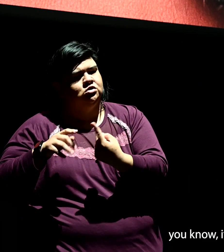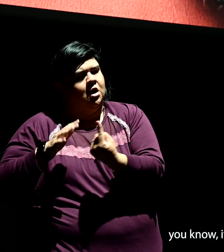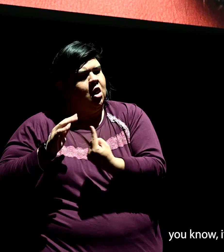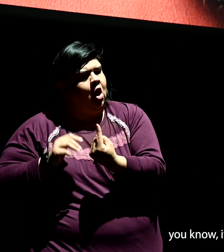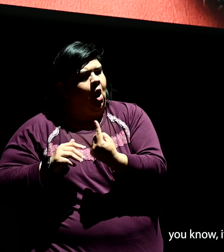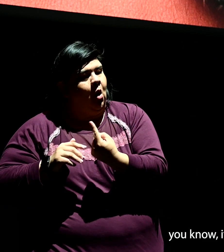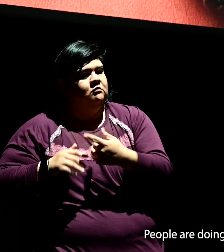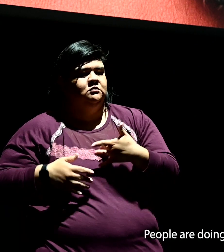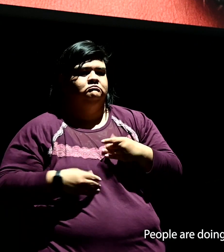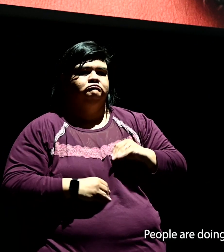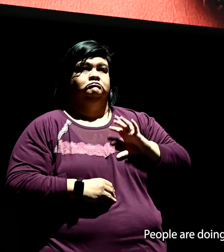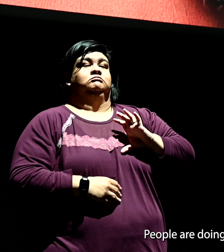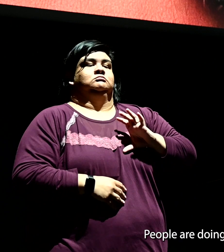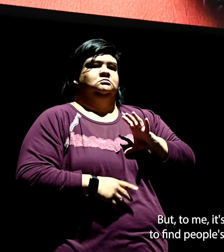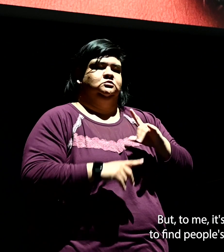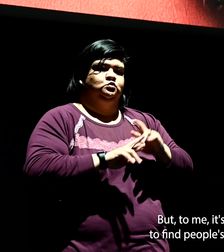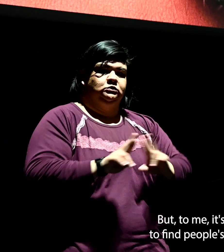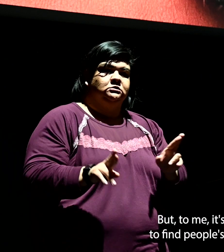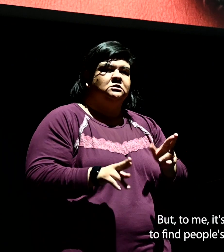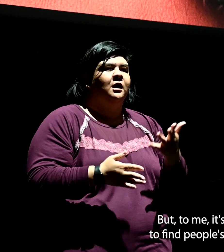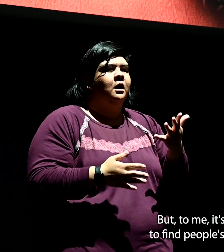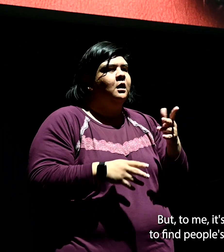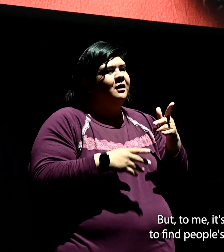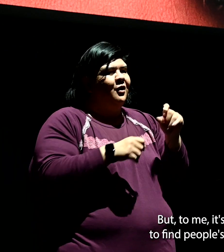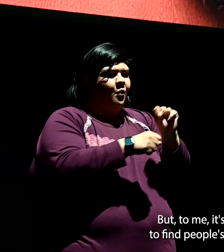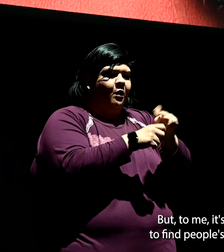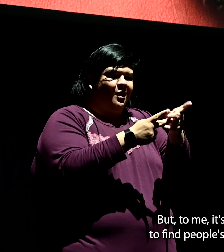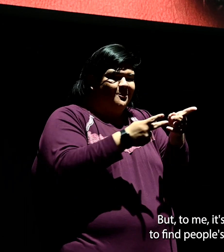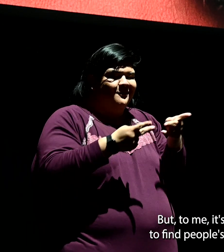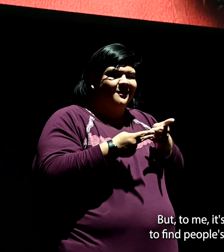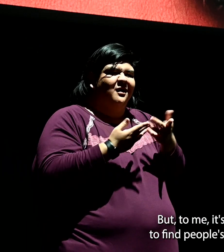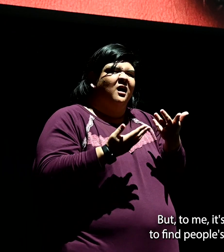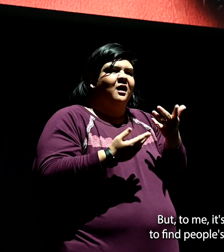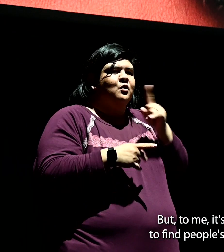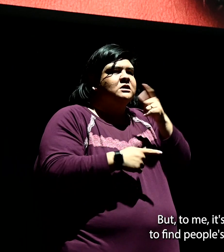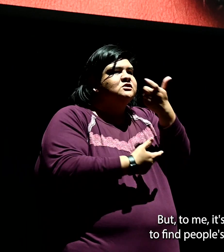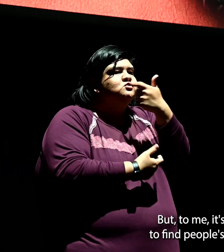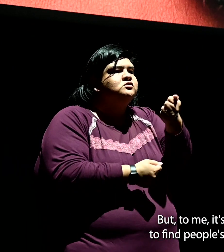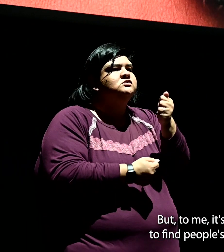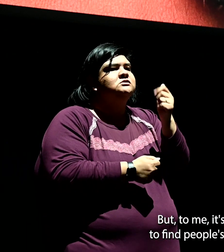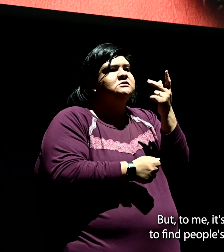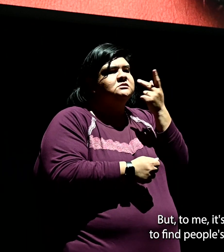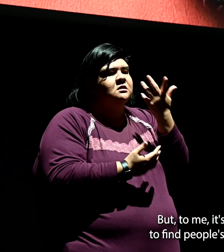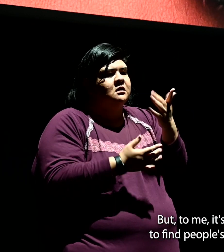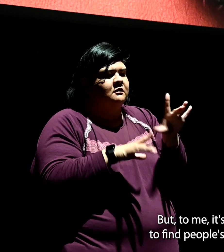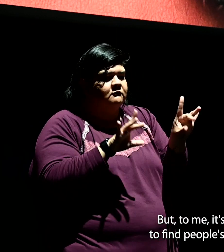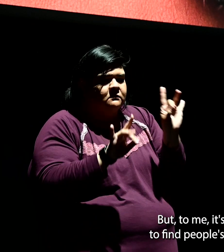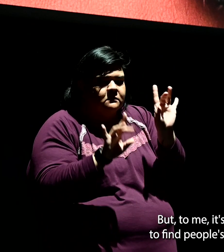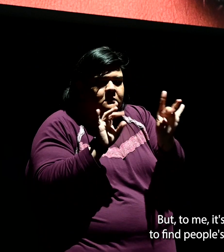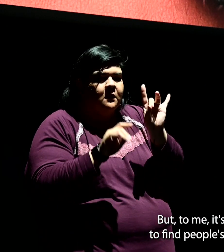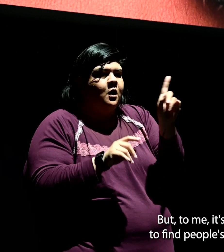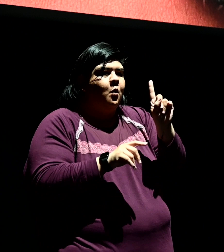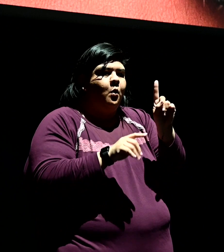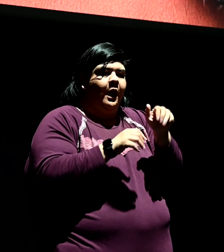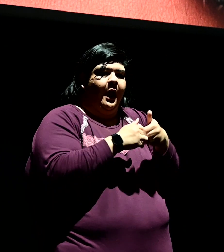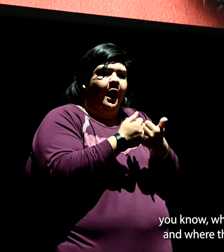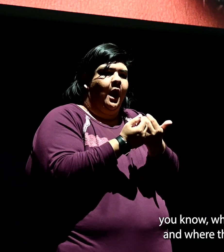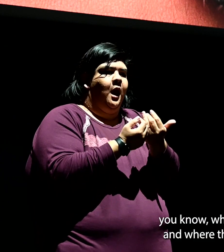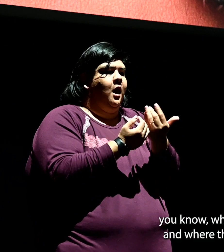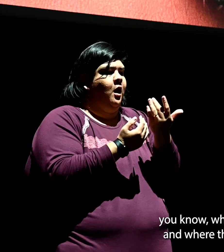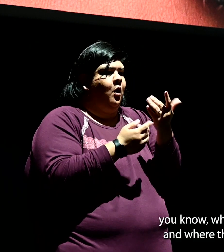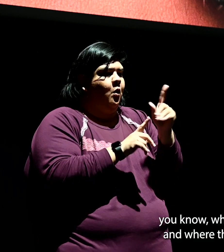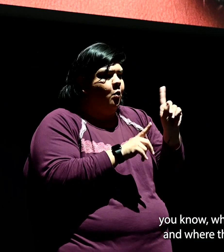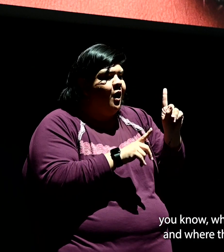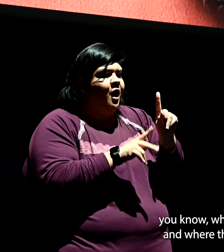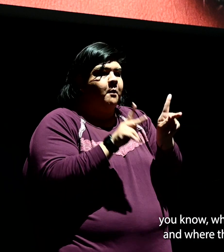you know, it's a workplace, people are doing what they're doing, but to me it's really interesting to find where they thrive, you